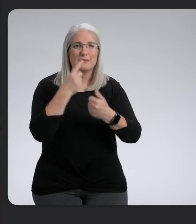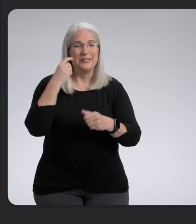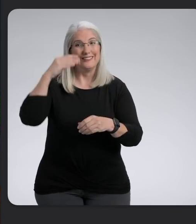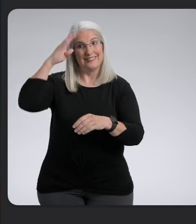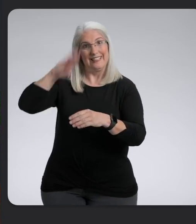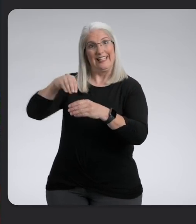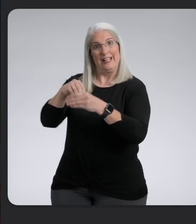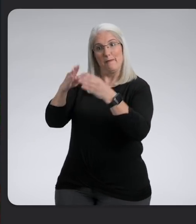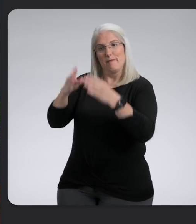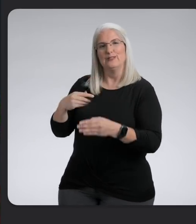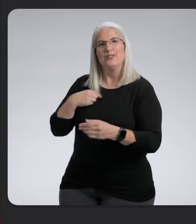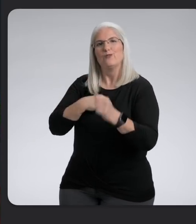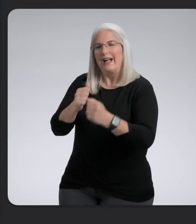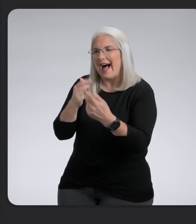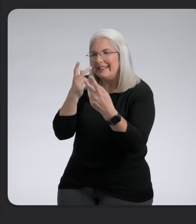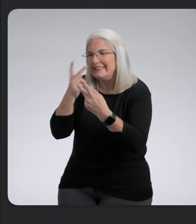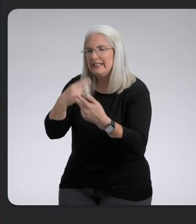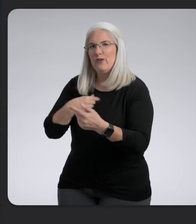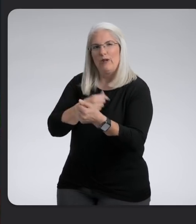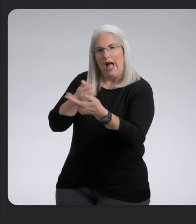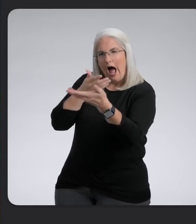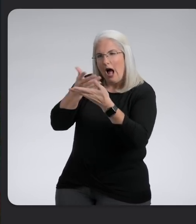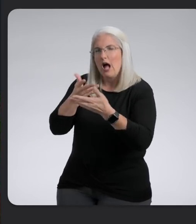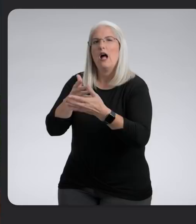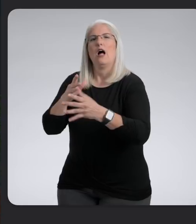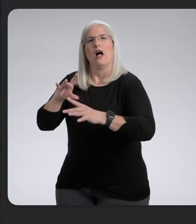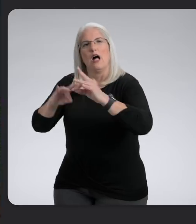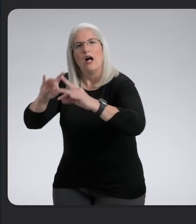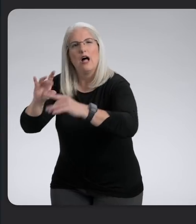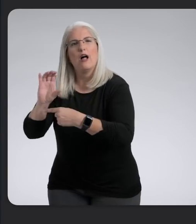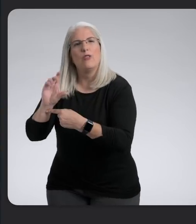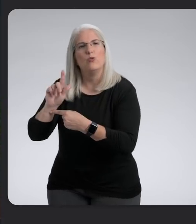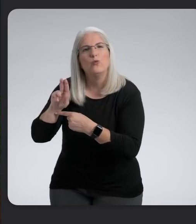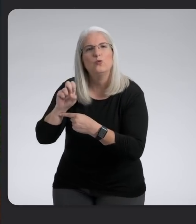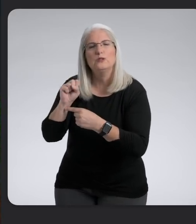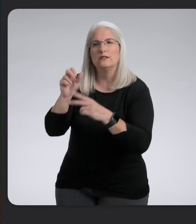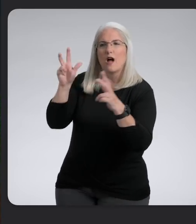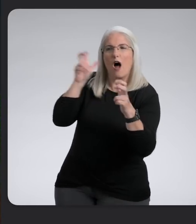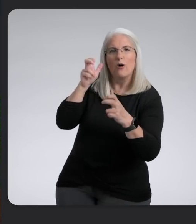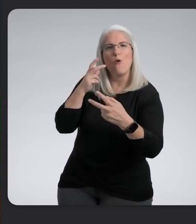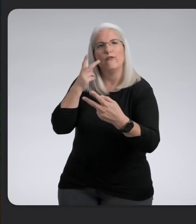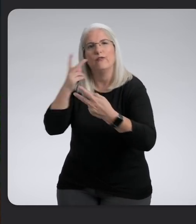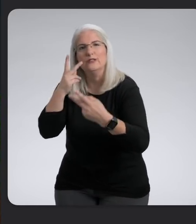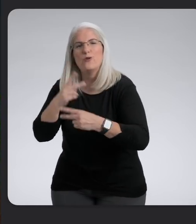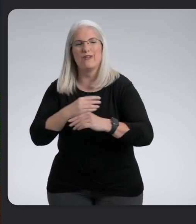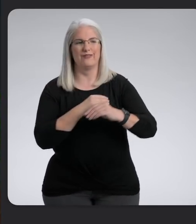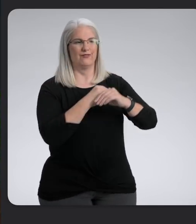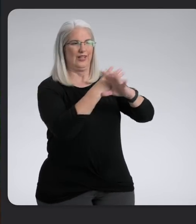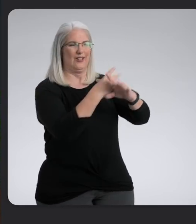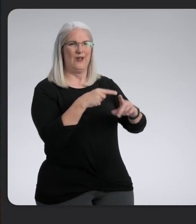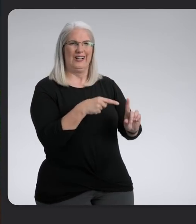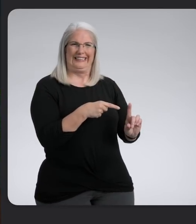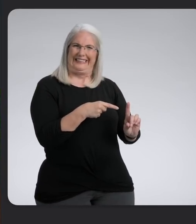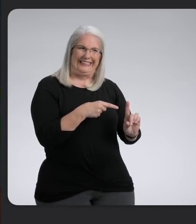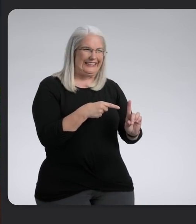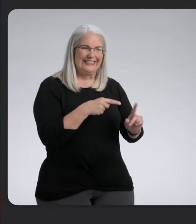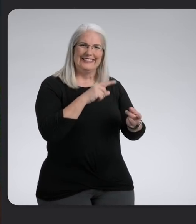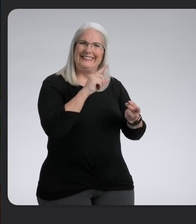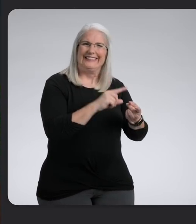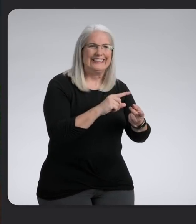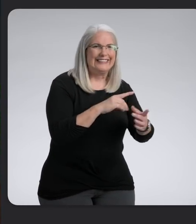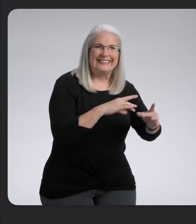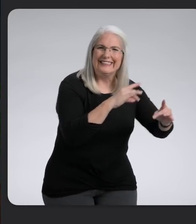social, auditory, and visual cues. When talking on a video call, many of those signals can get lost, leaving us feeling